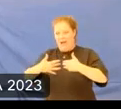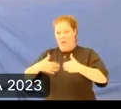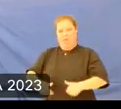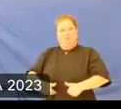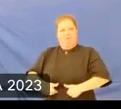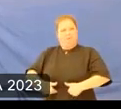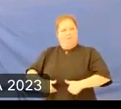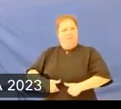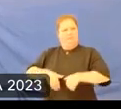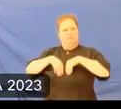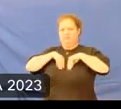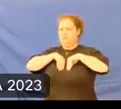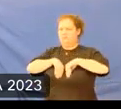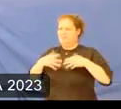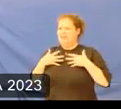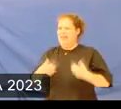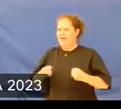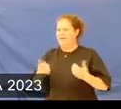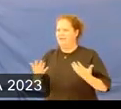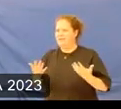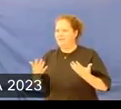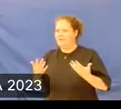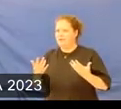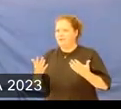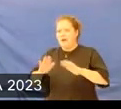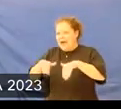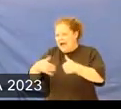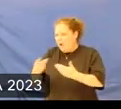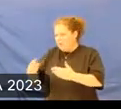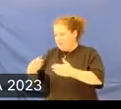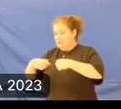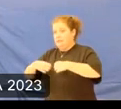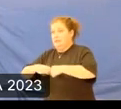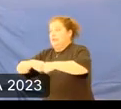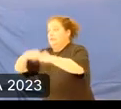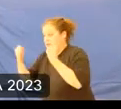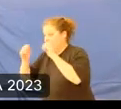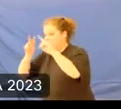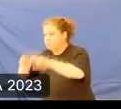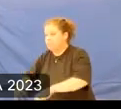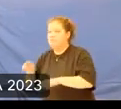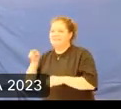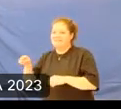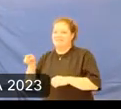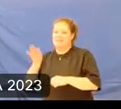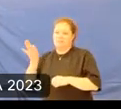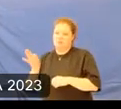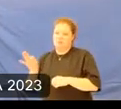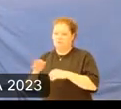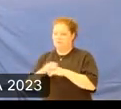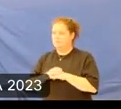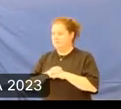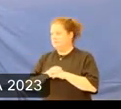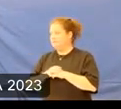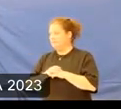have many other disciplines, I think, need our input. And I think we have a kind of responsibility to try